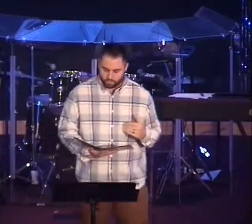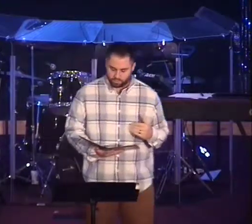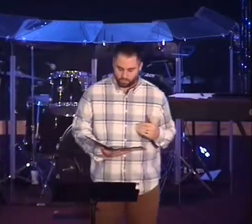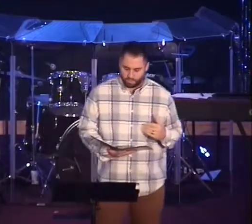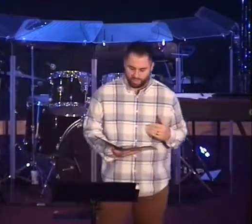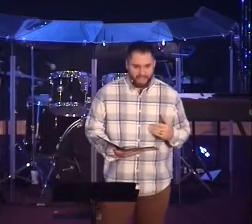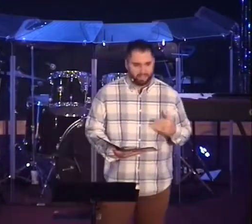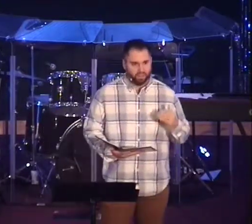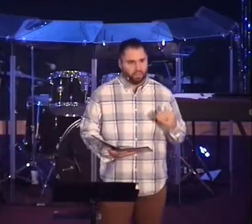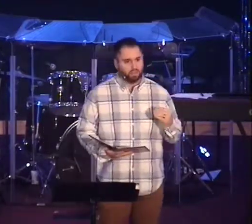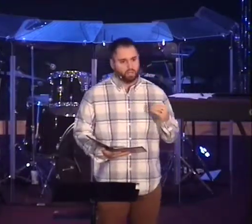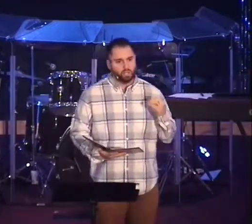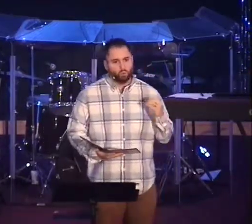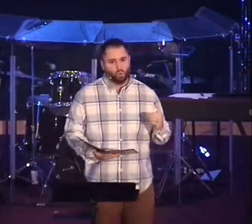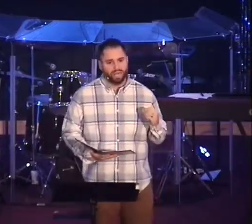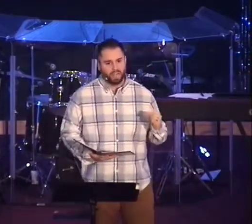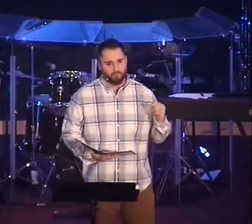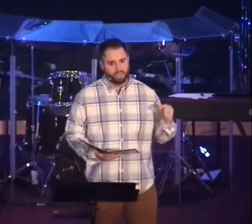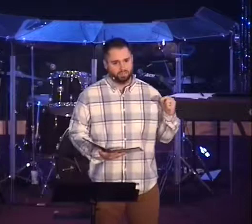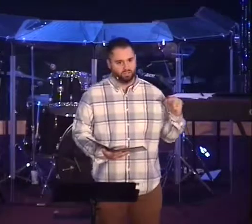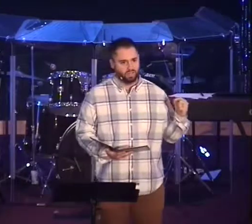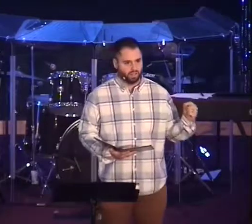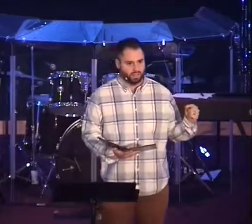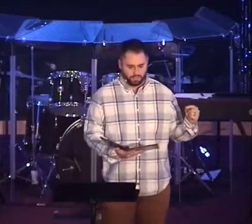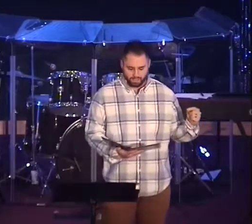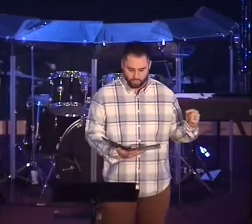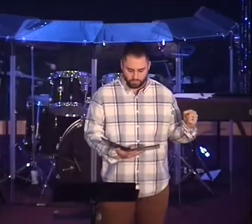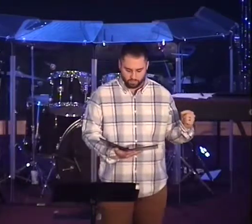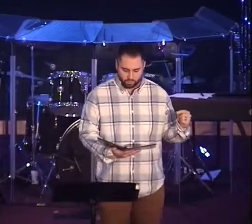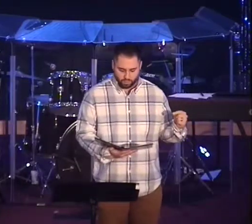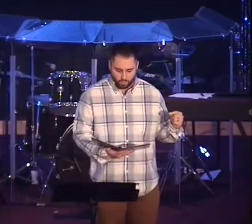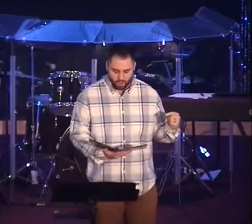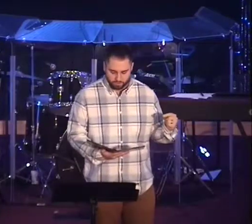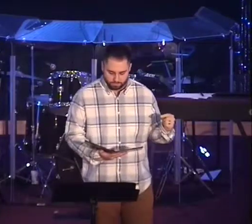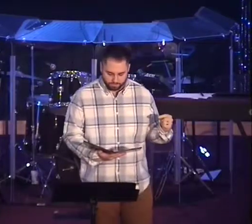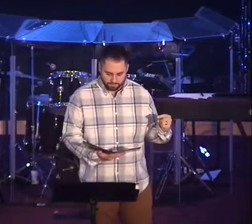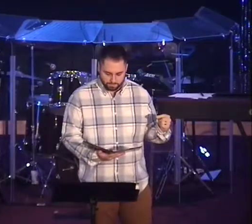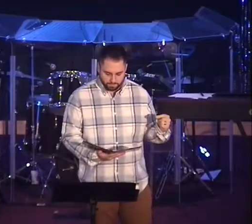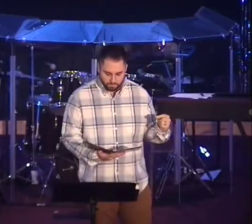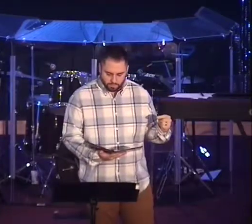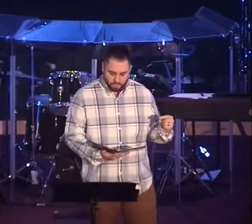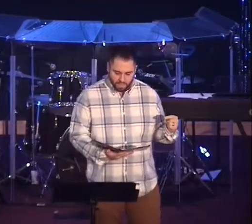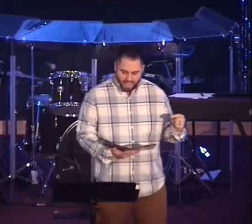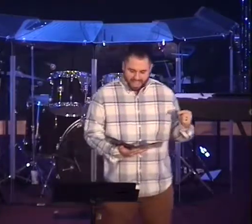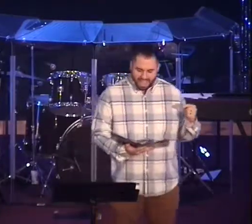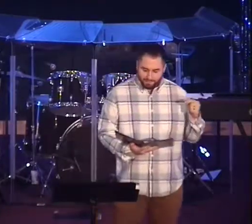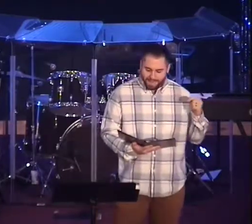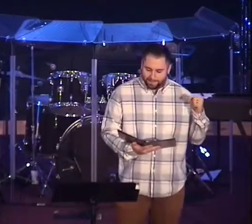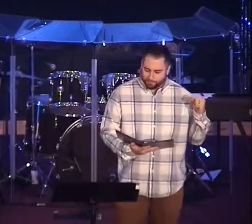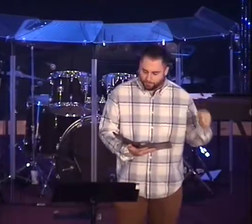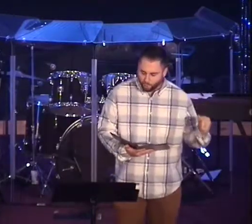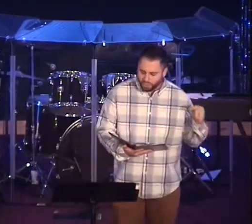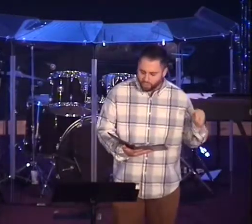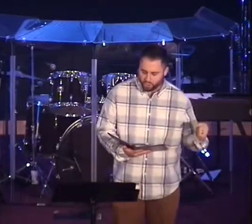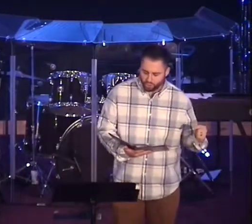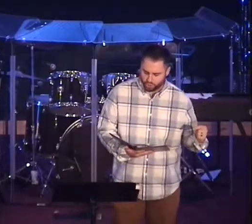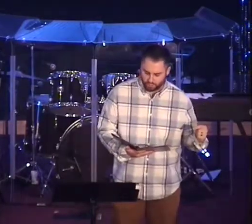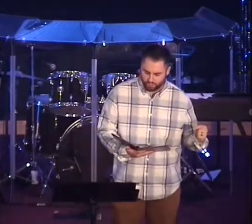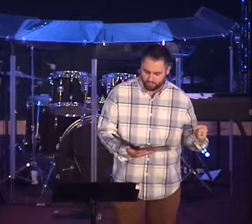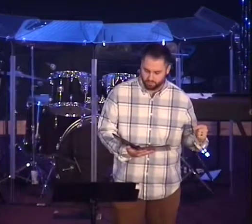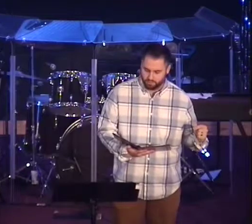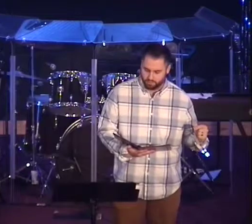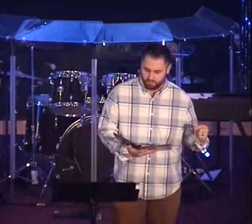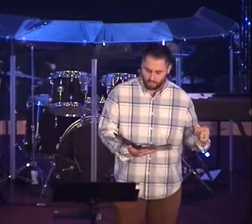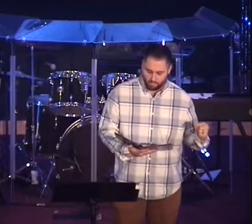away with this morning. And look at what Abraham's faith led to in verse 21. And being fully